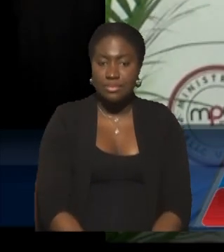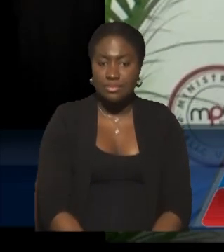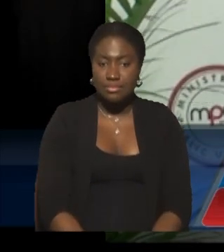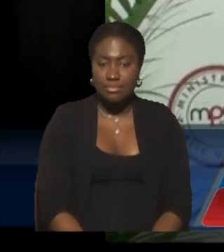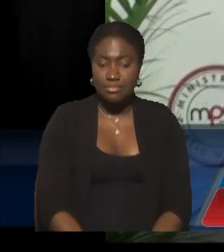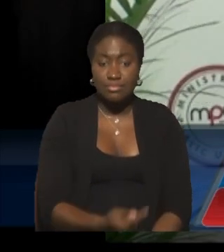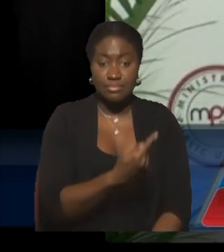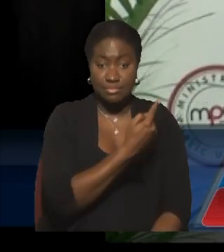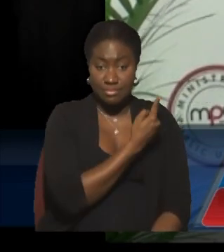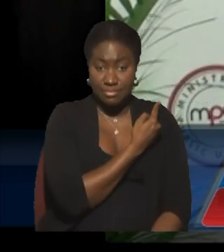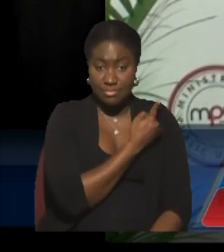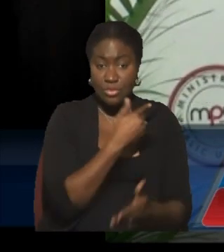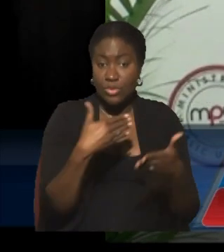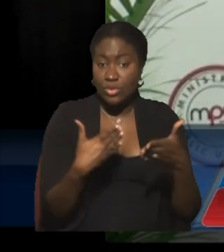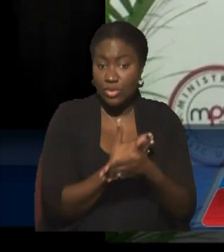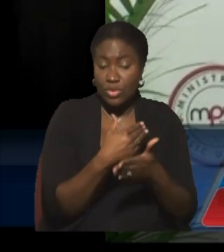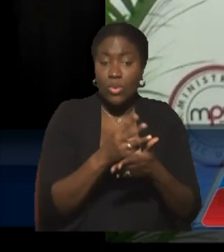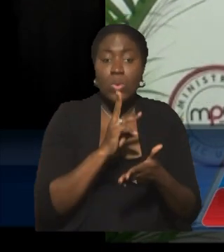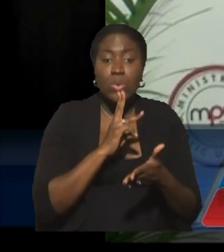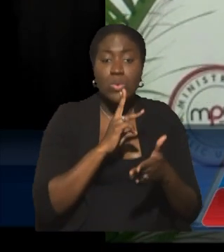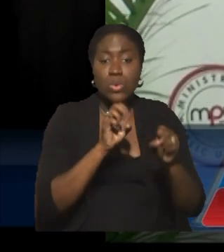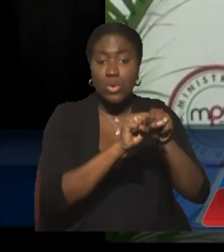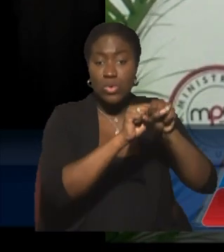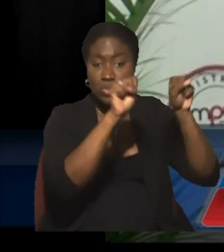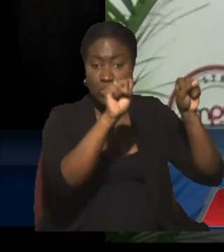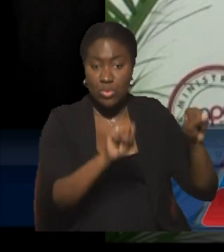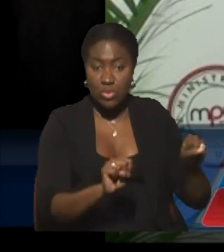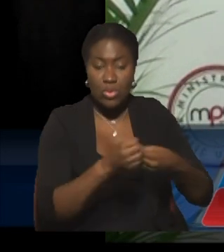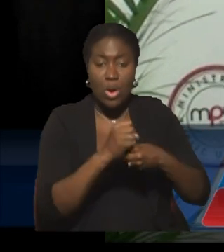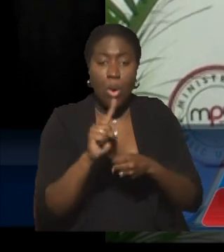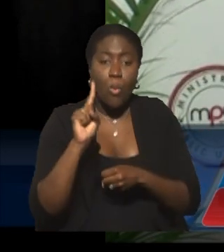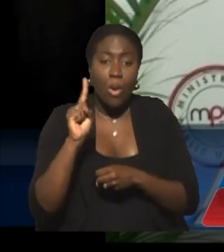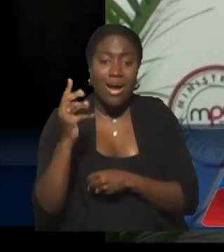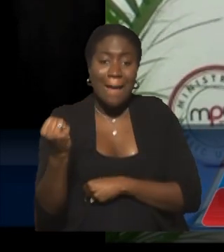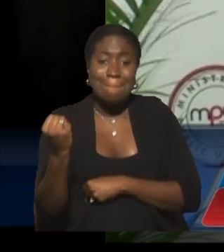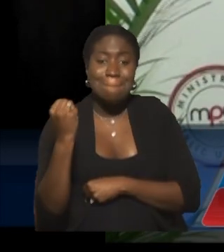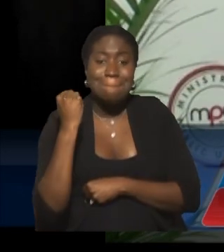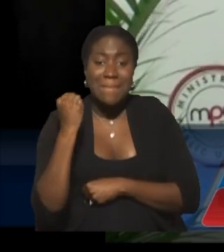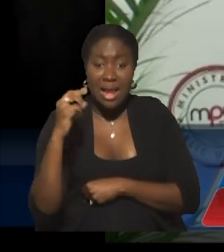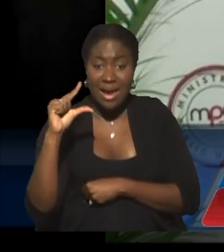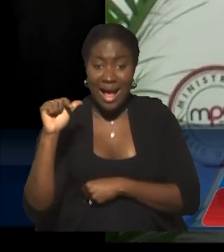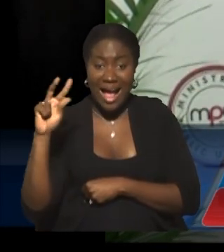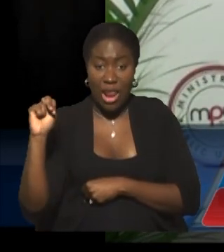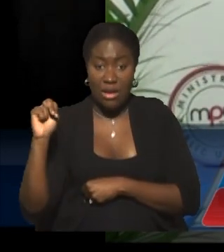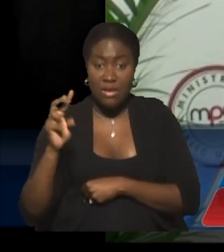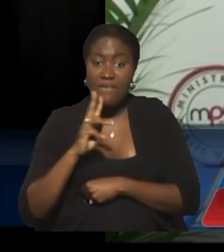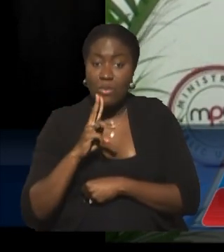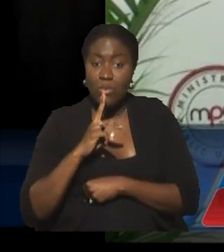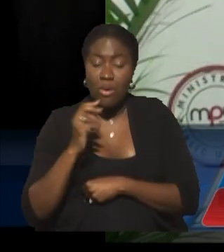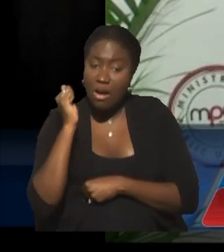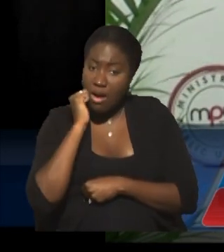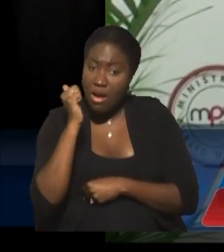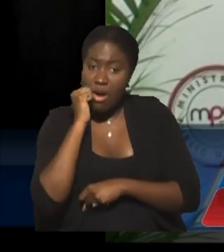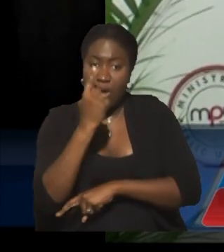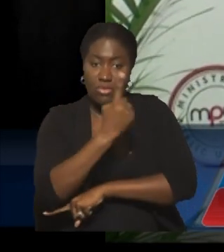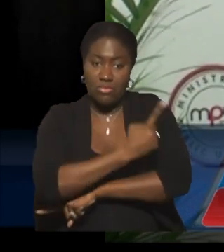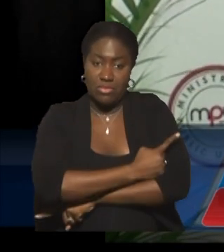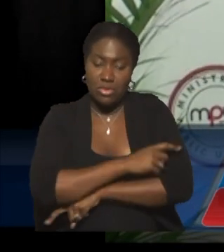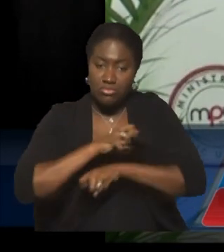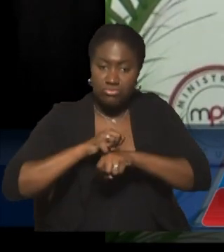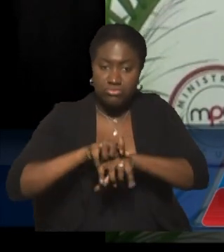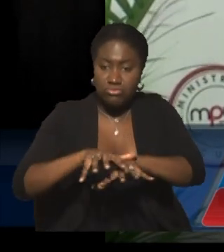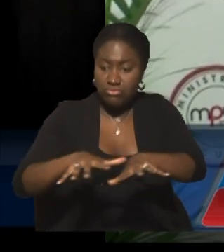This integrated water facility now produces over 1 million gallons per day. By consolidating all five wells in the Paramin